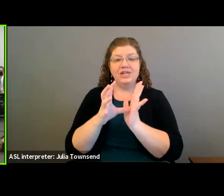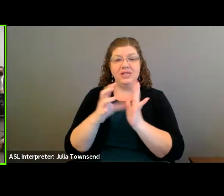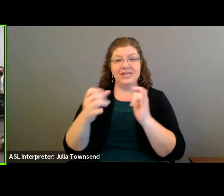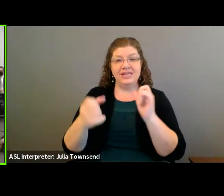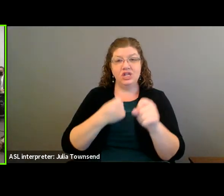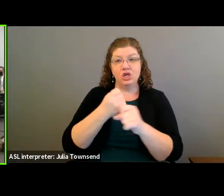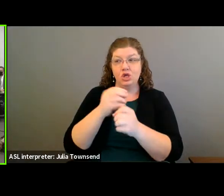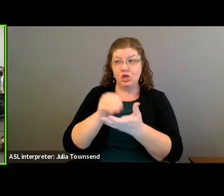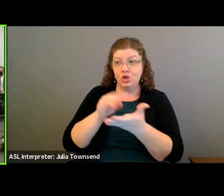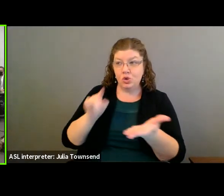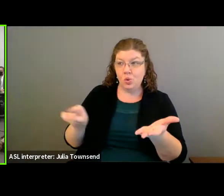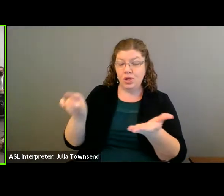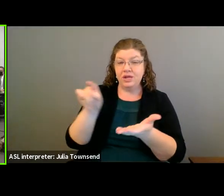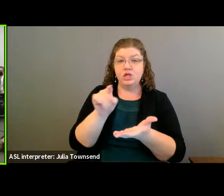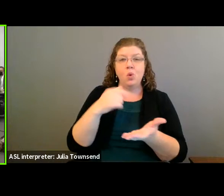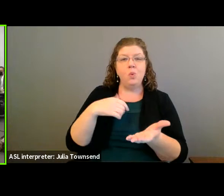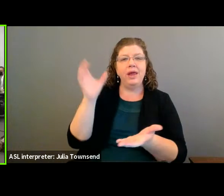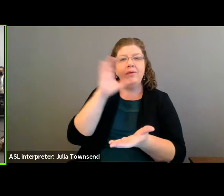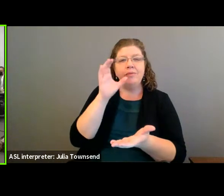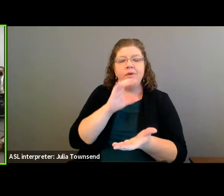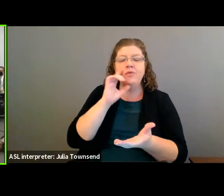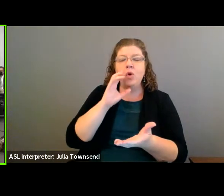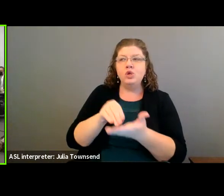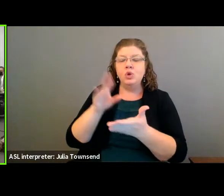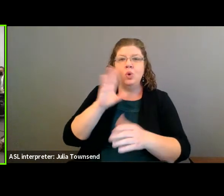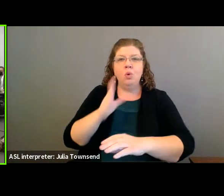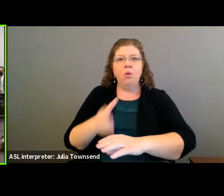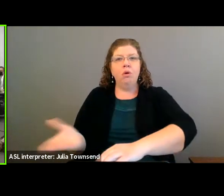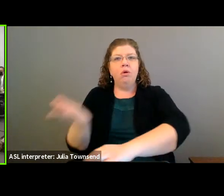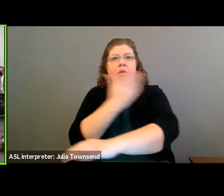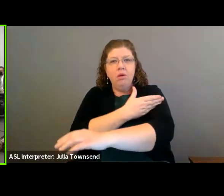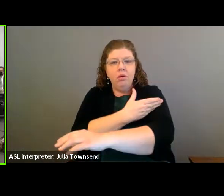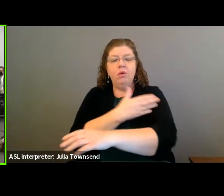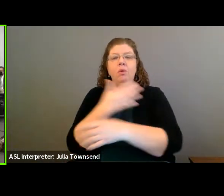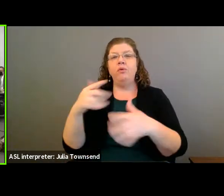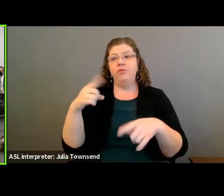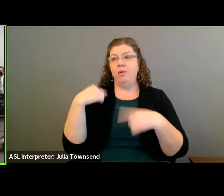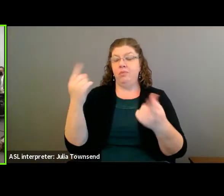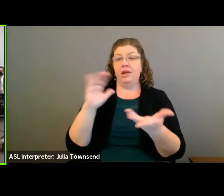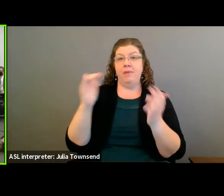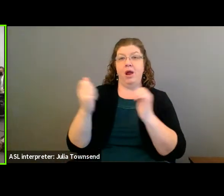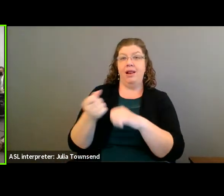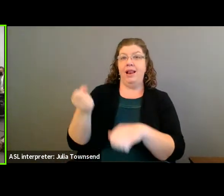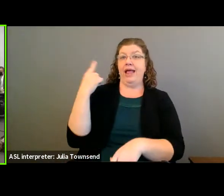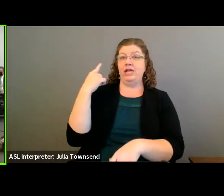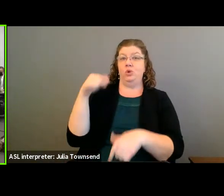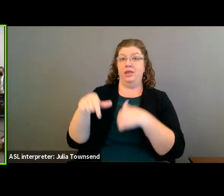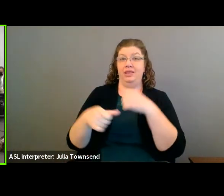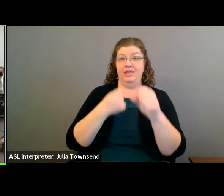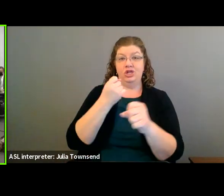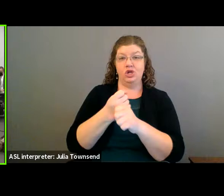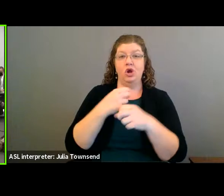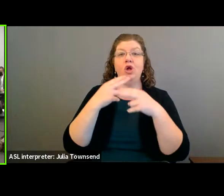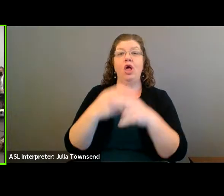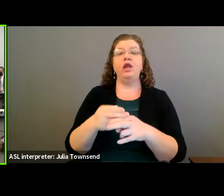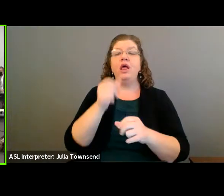students who have made significant progress from the last school year to this school year, and we're calling it the